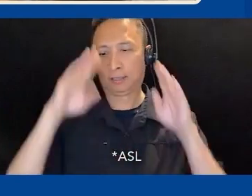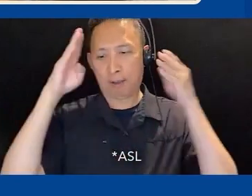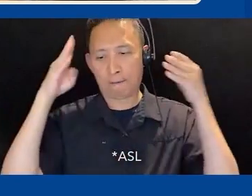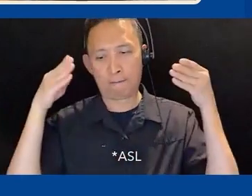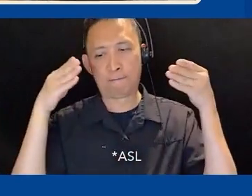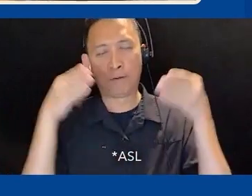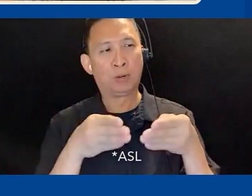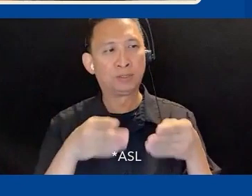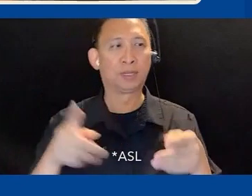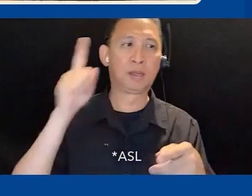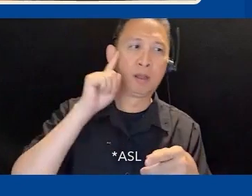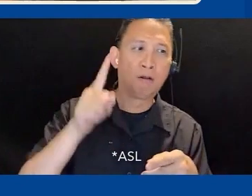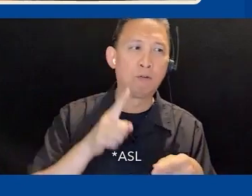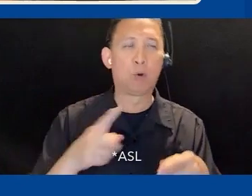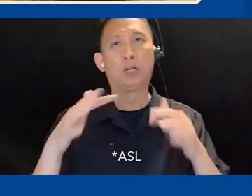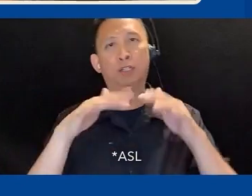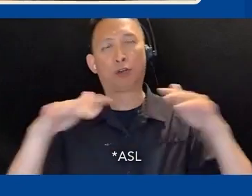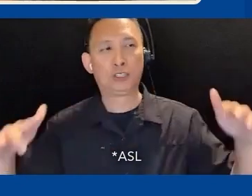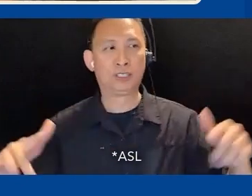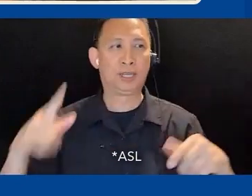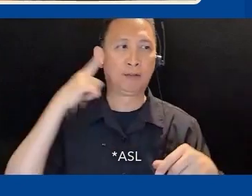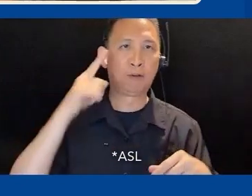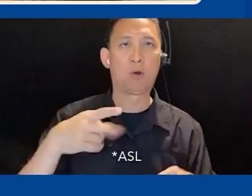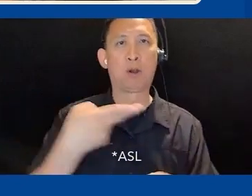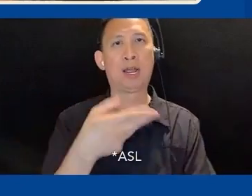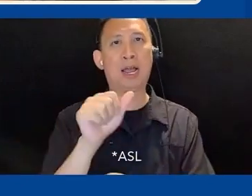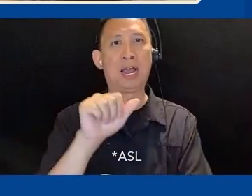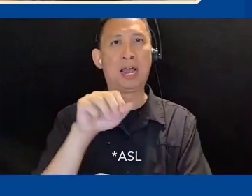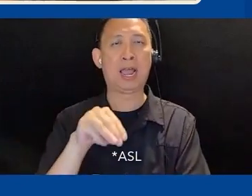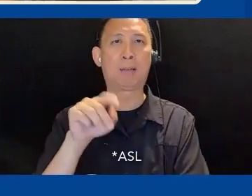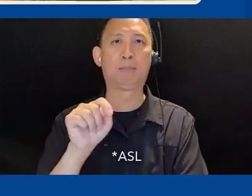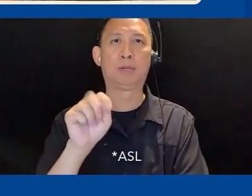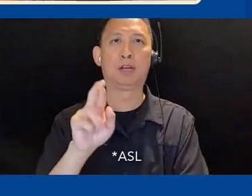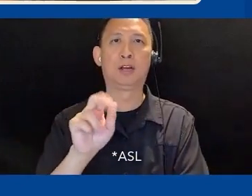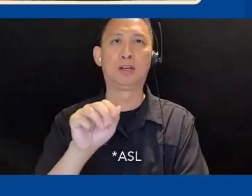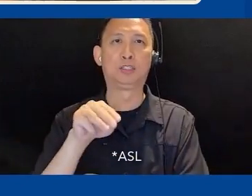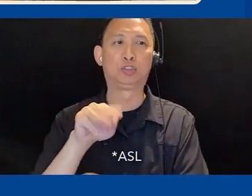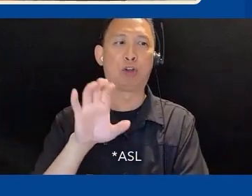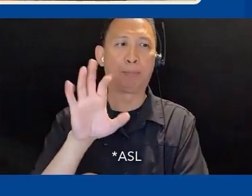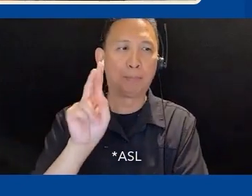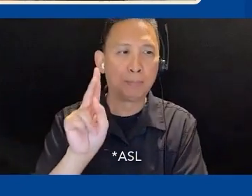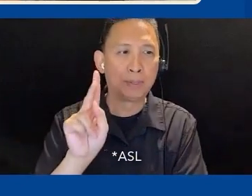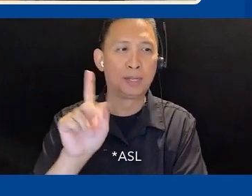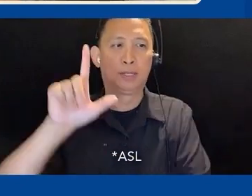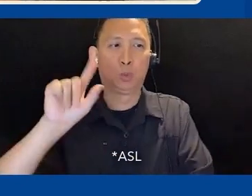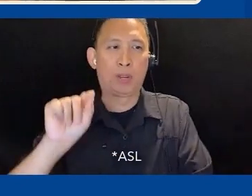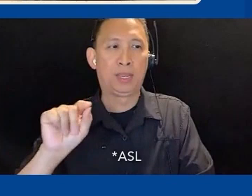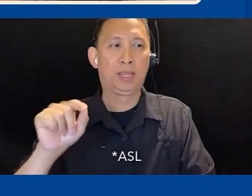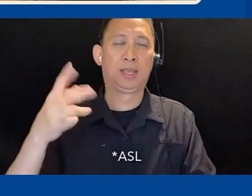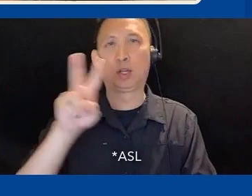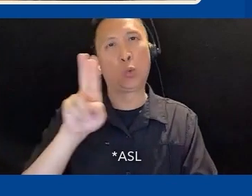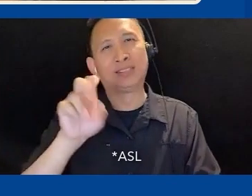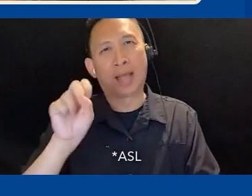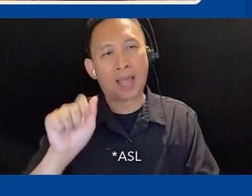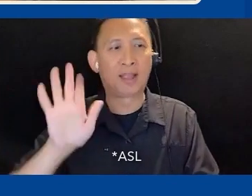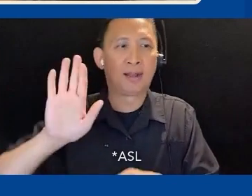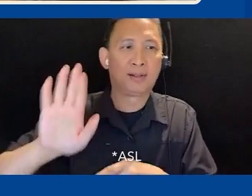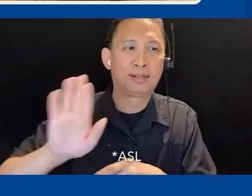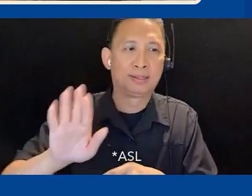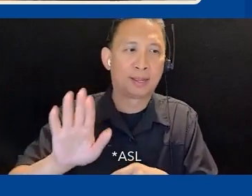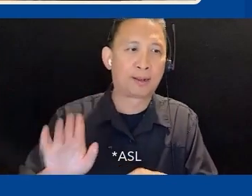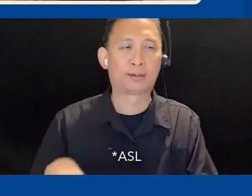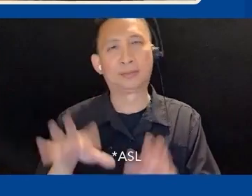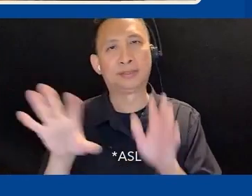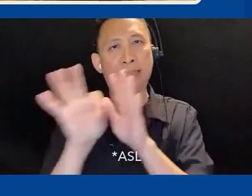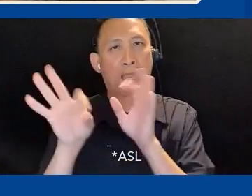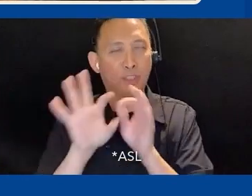multiculturalism and diversity through the lens of Hamtramck's 2017 municipal elections. And now, also excited to